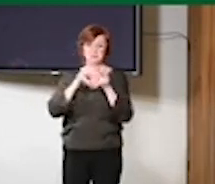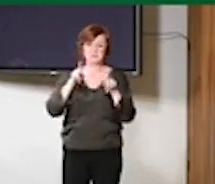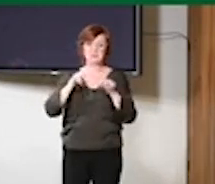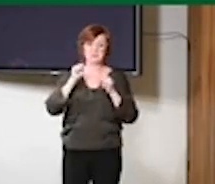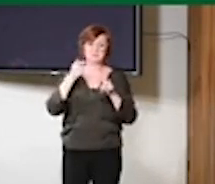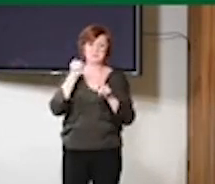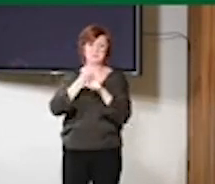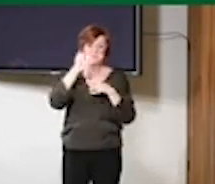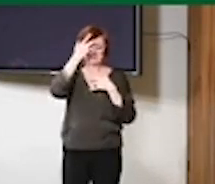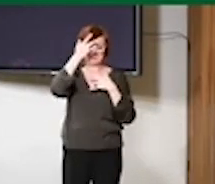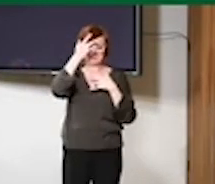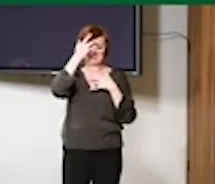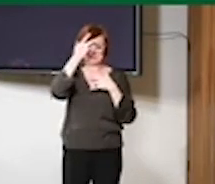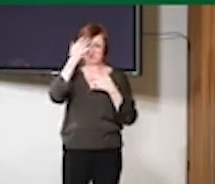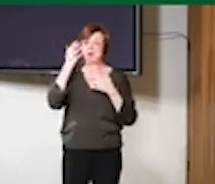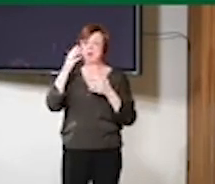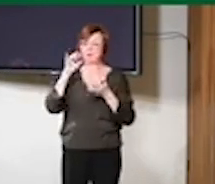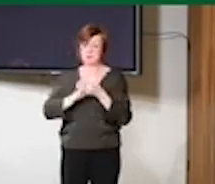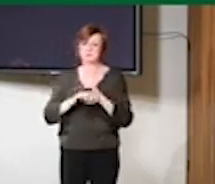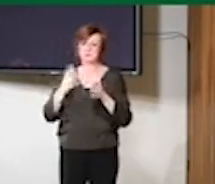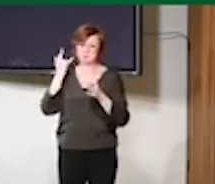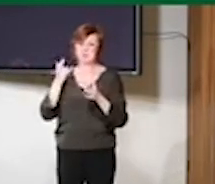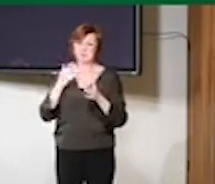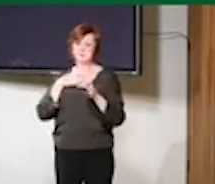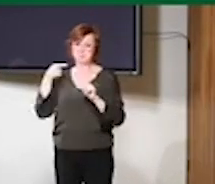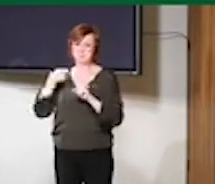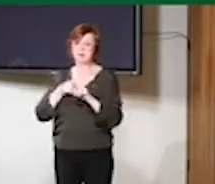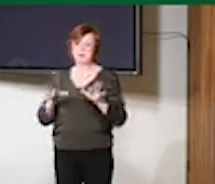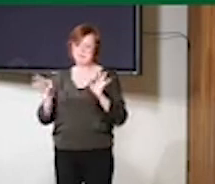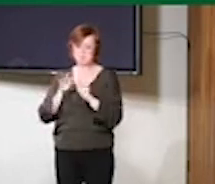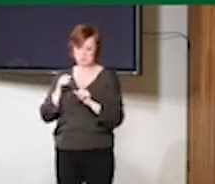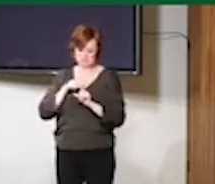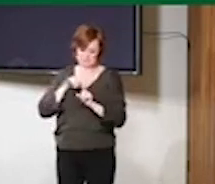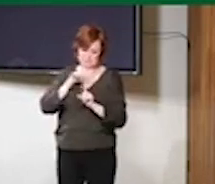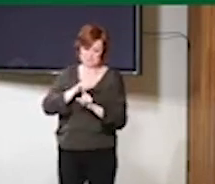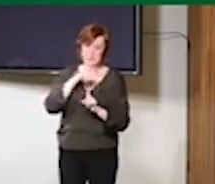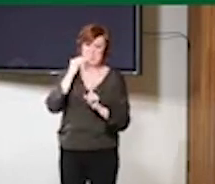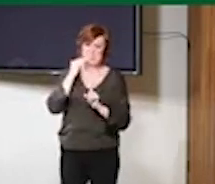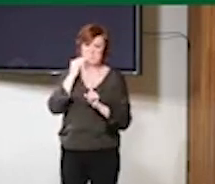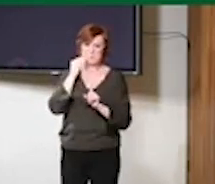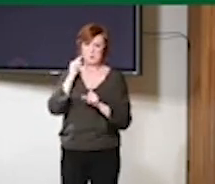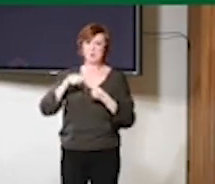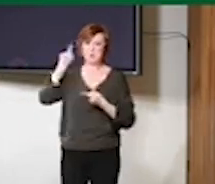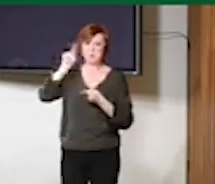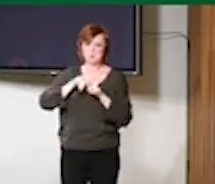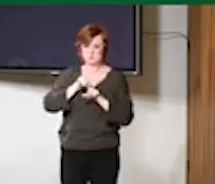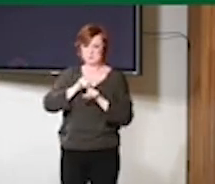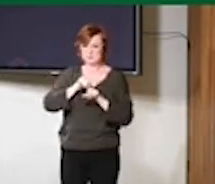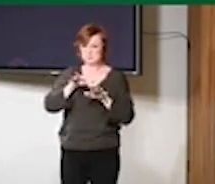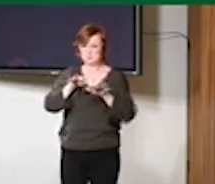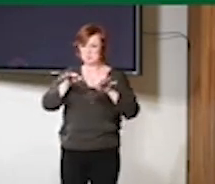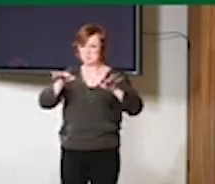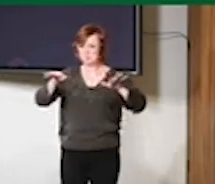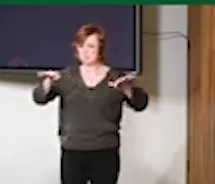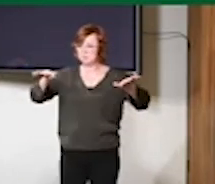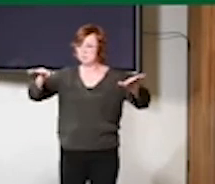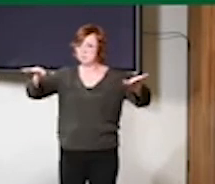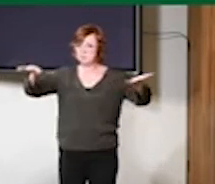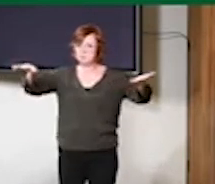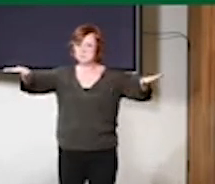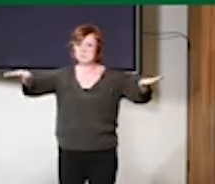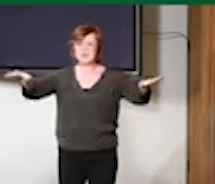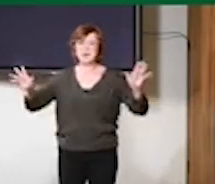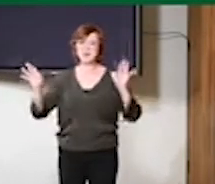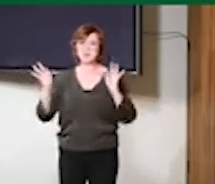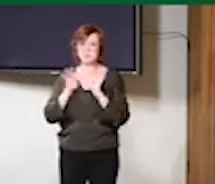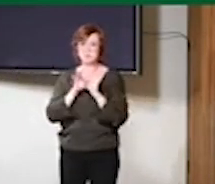traveled, very stringent isolation in a part of the home if we are a case, then you infect no one. And that is how